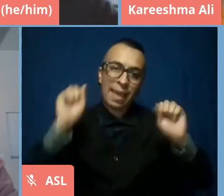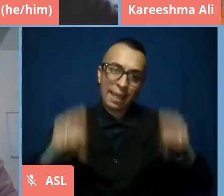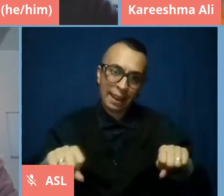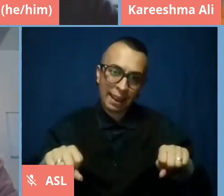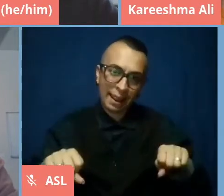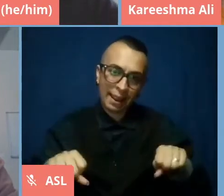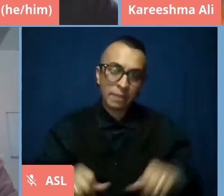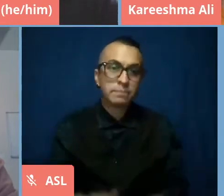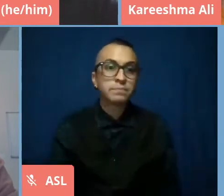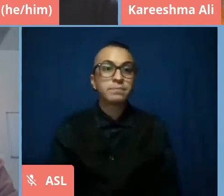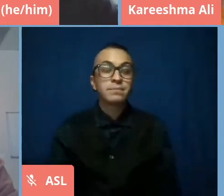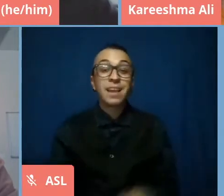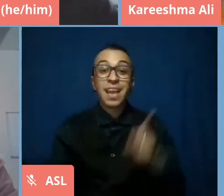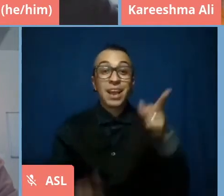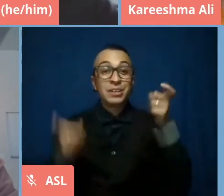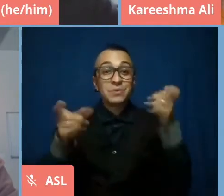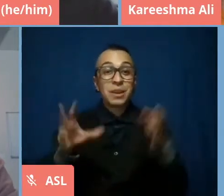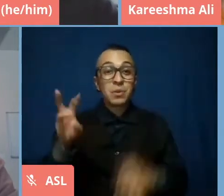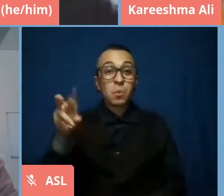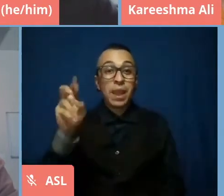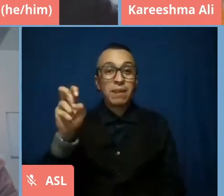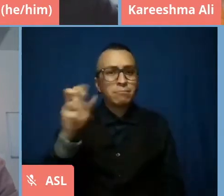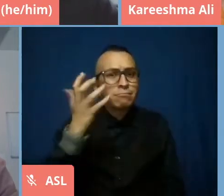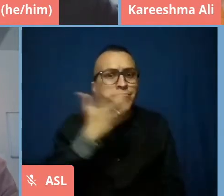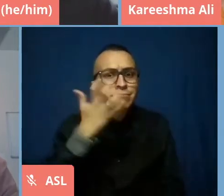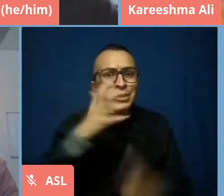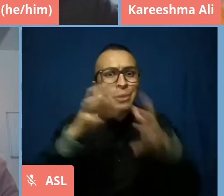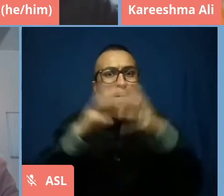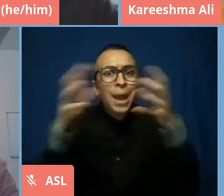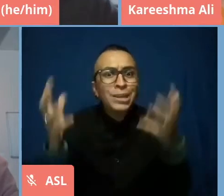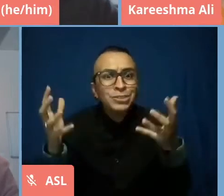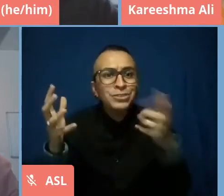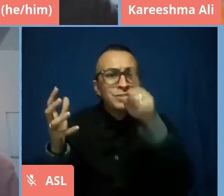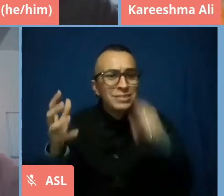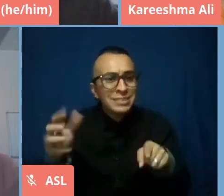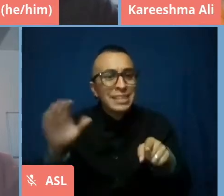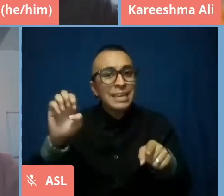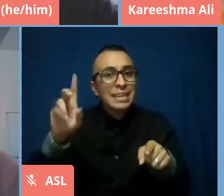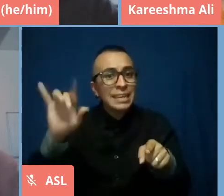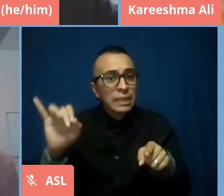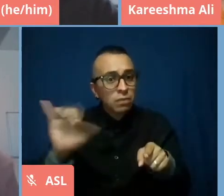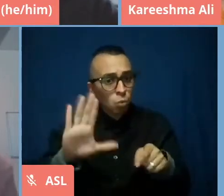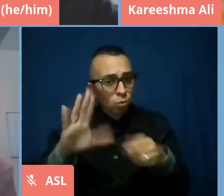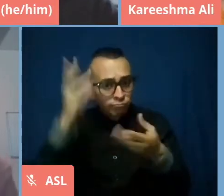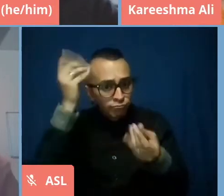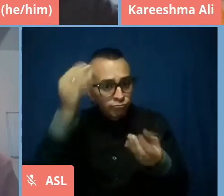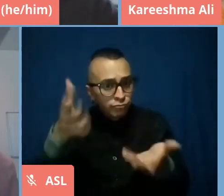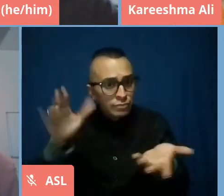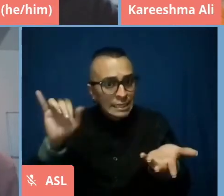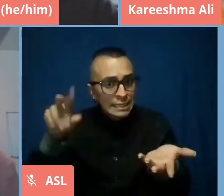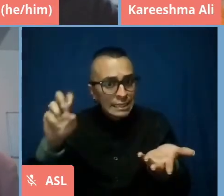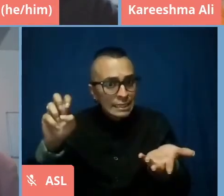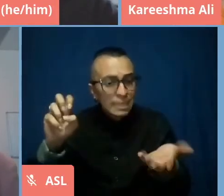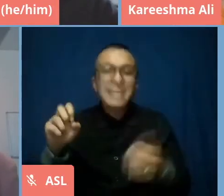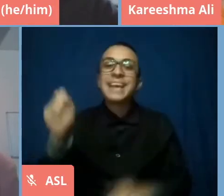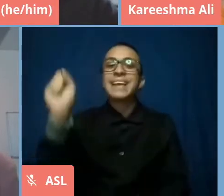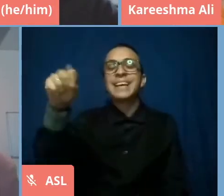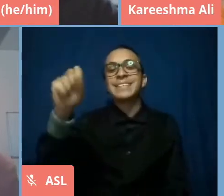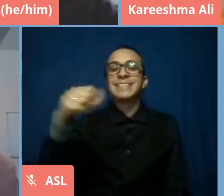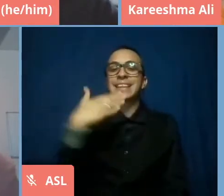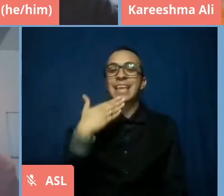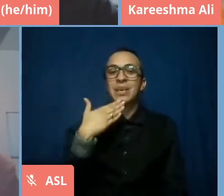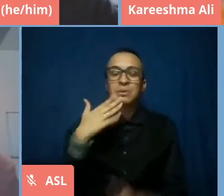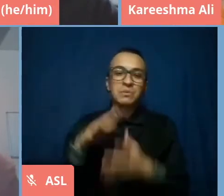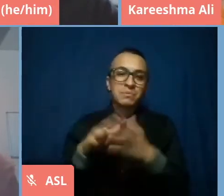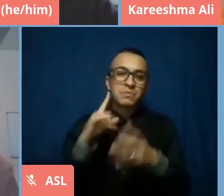Wow, that was a lot packed in. Edie, your thoughts? Yeah, thank you. And thanks for having me on, and Karishma, nice